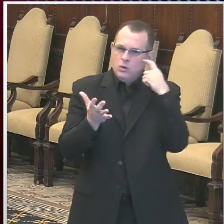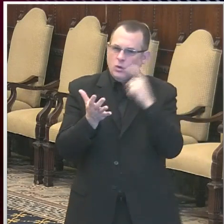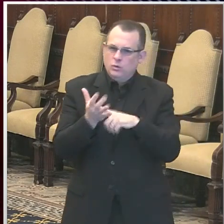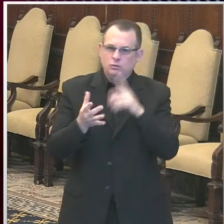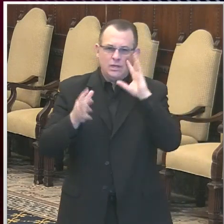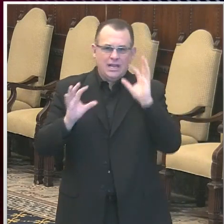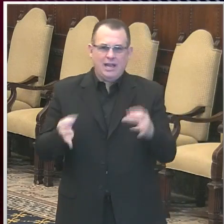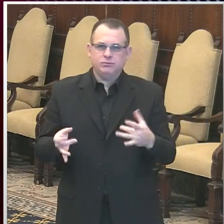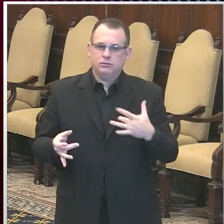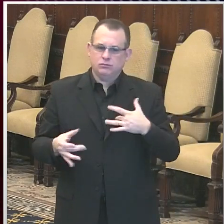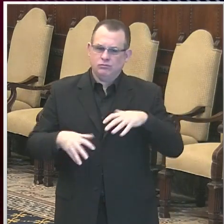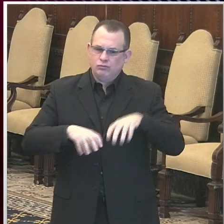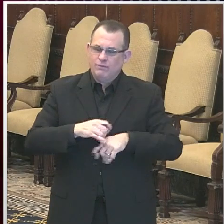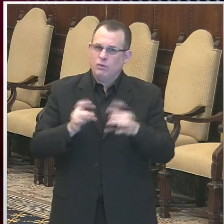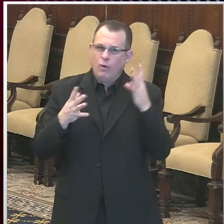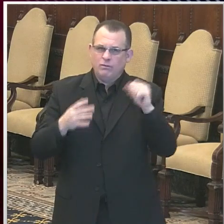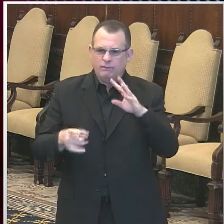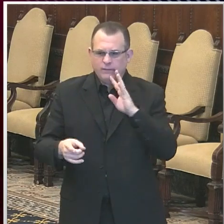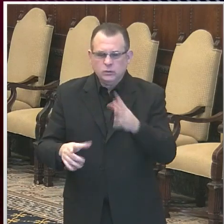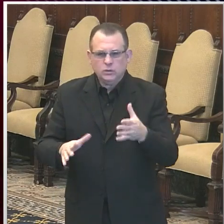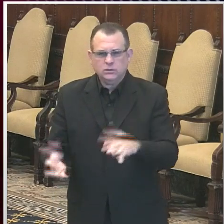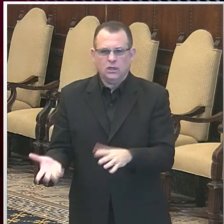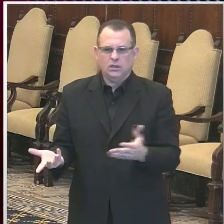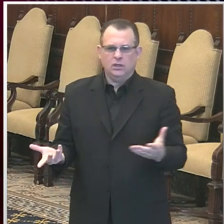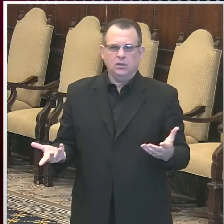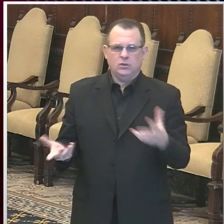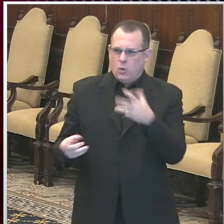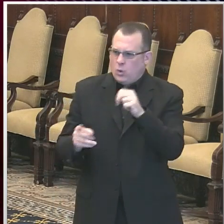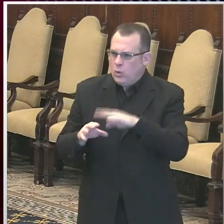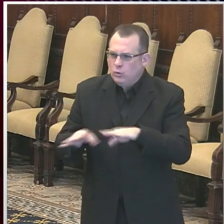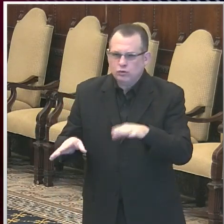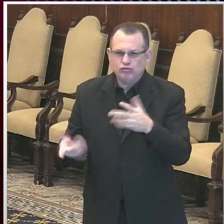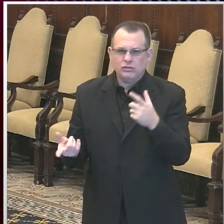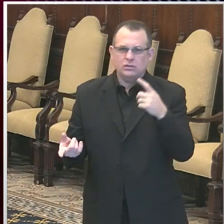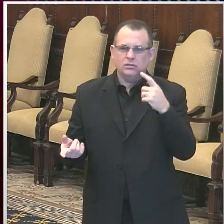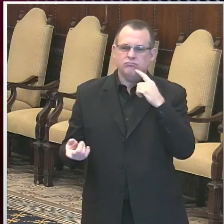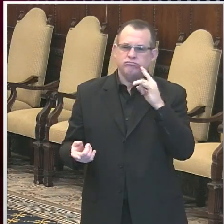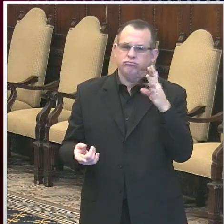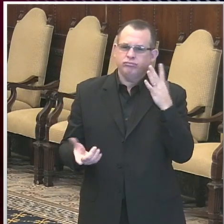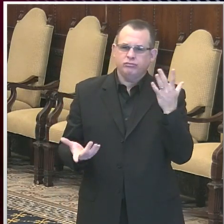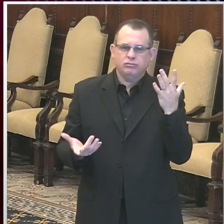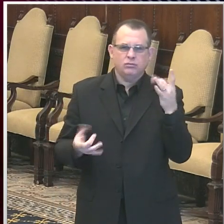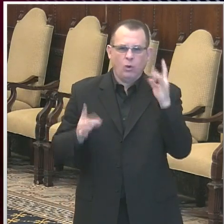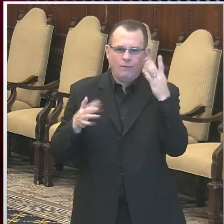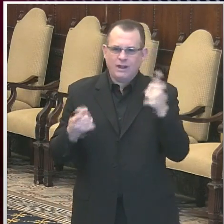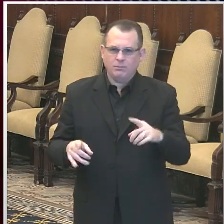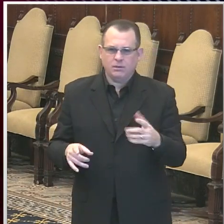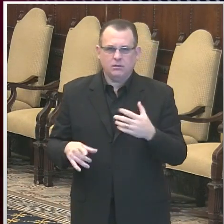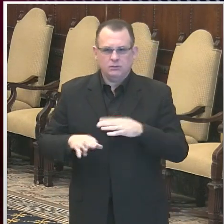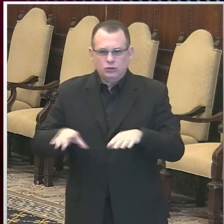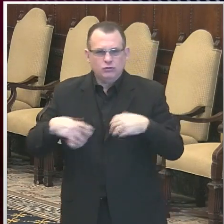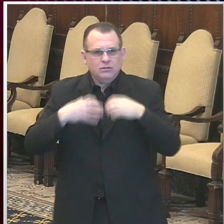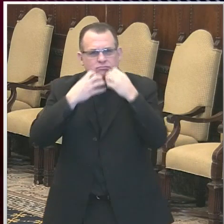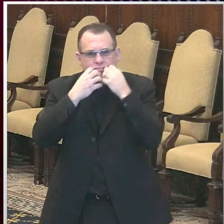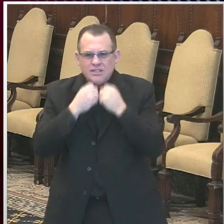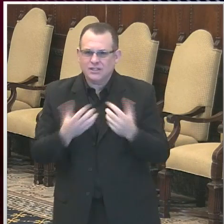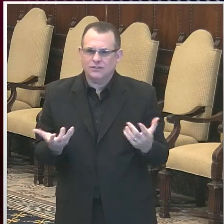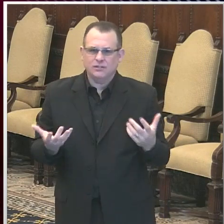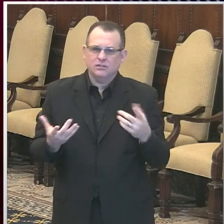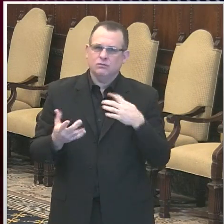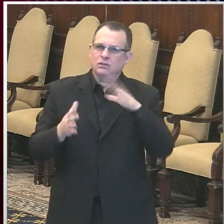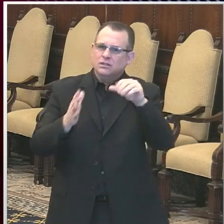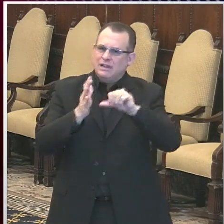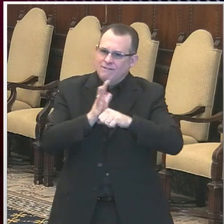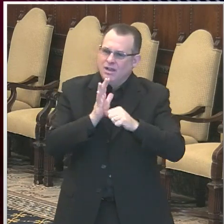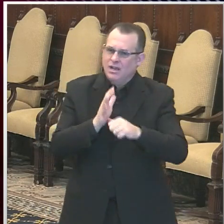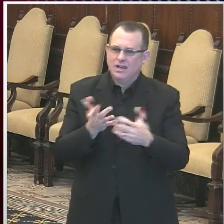it's hard for us not to think about our own kids when something like this happens. And I think it does just highlight really